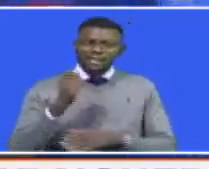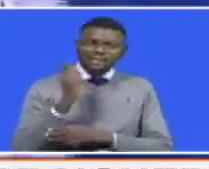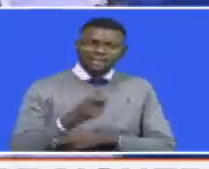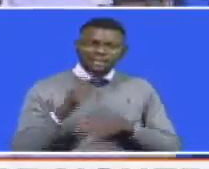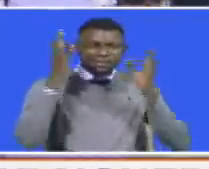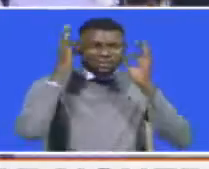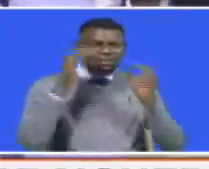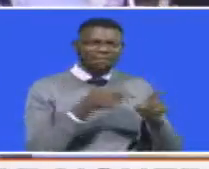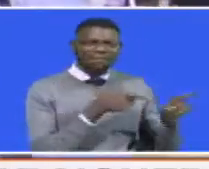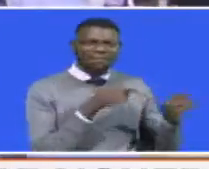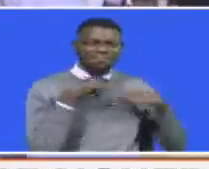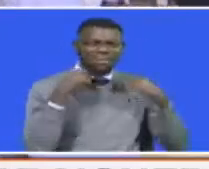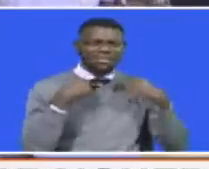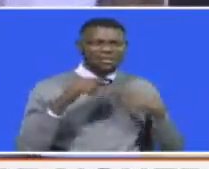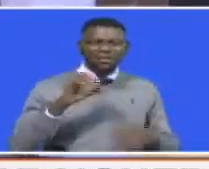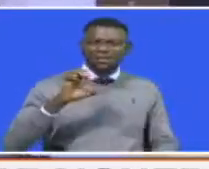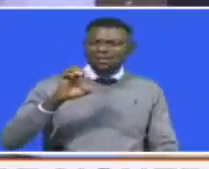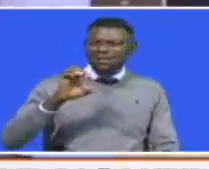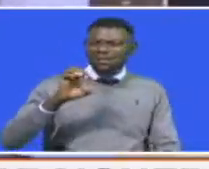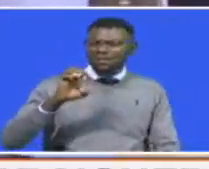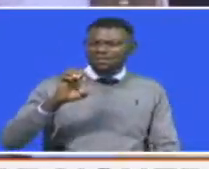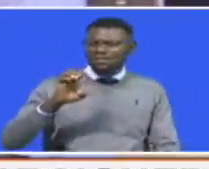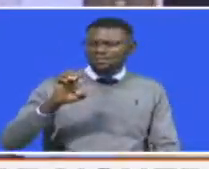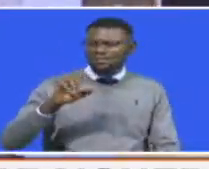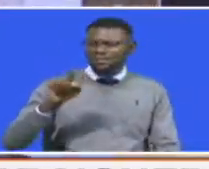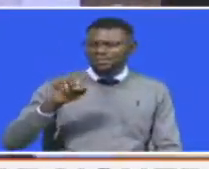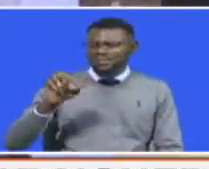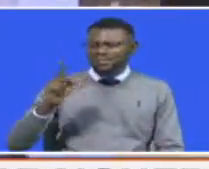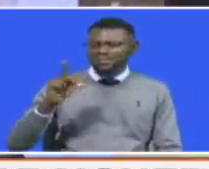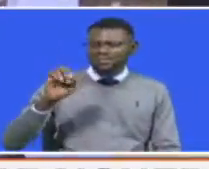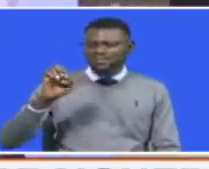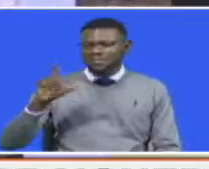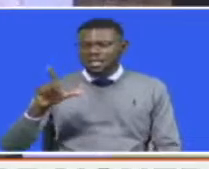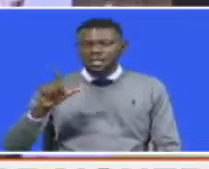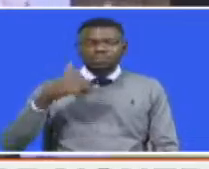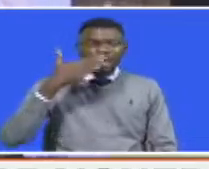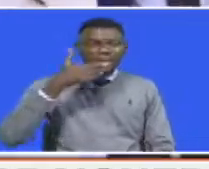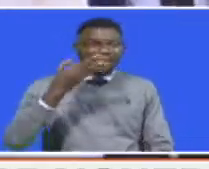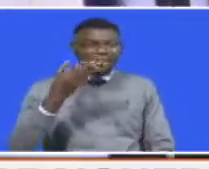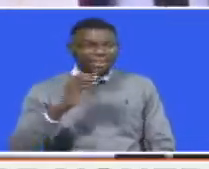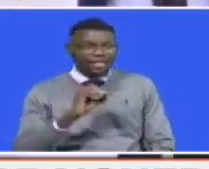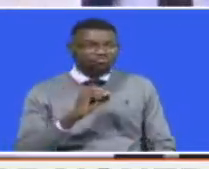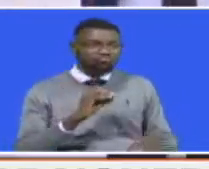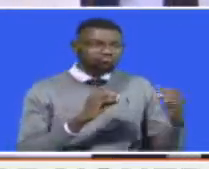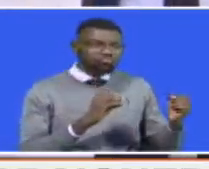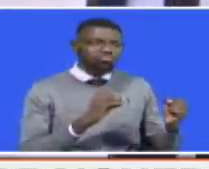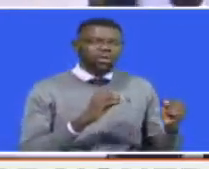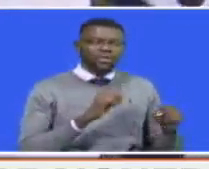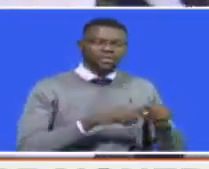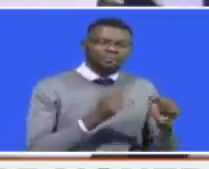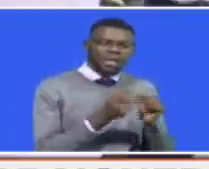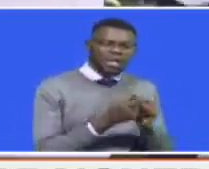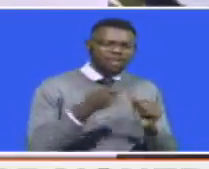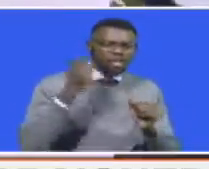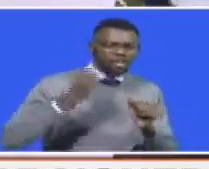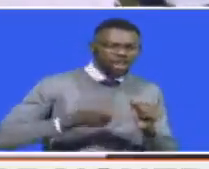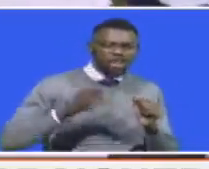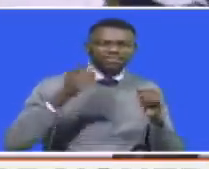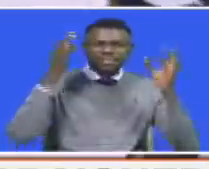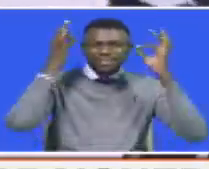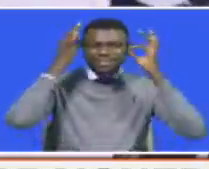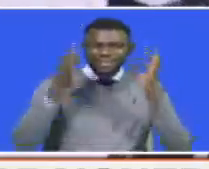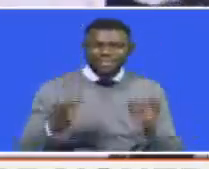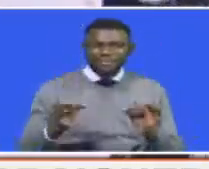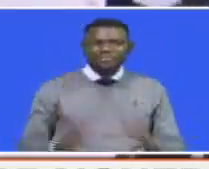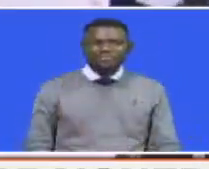Pastor Ezekiel Odero was to be detained for another 30 days was to be delivered at 11 in the morning.